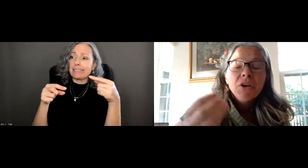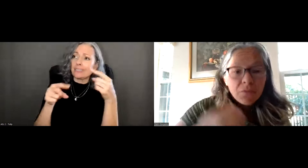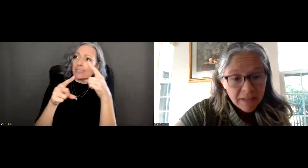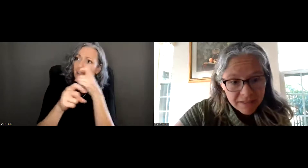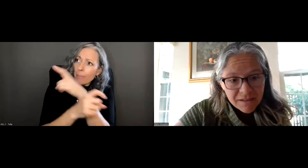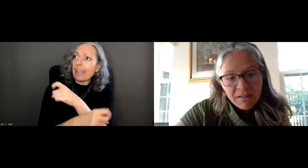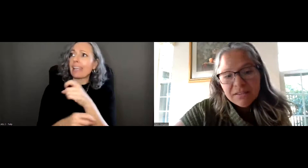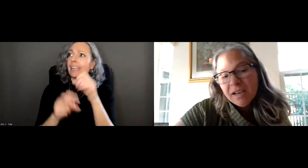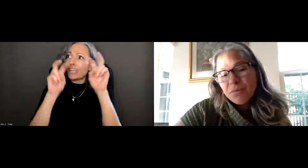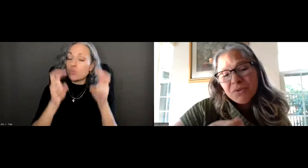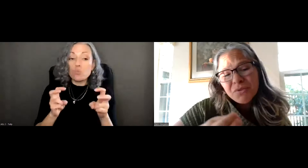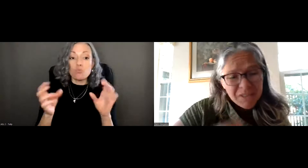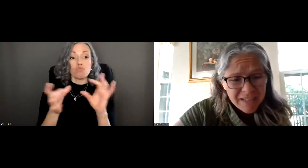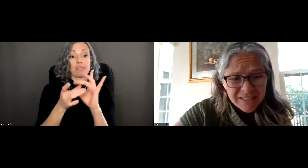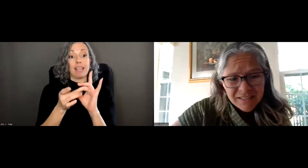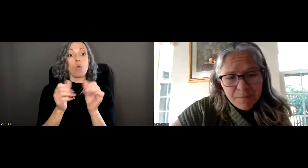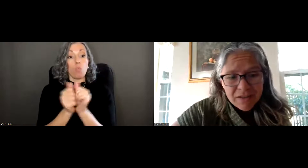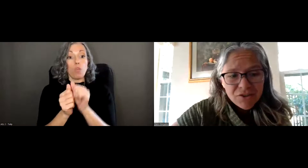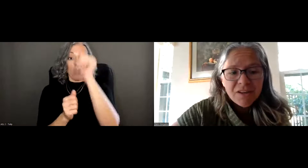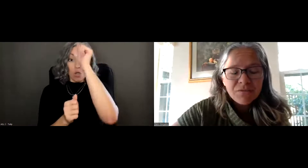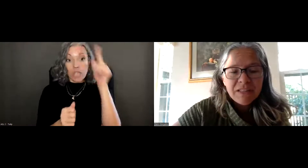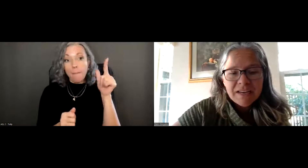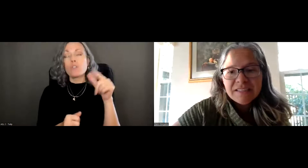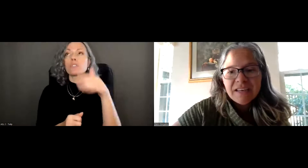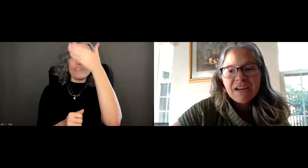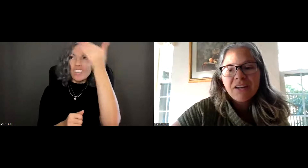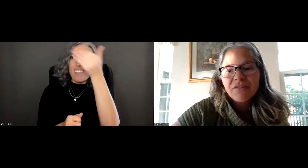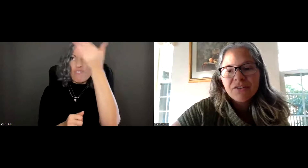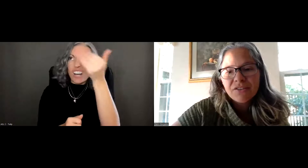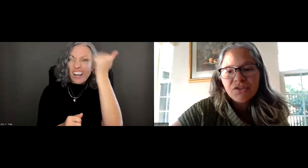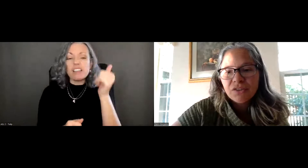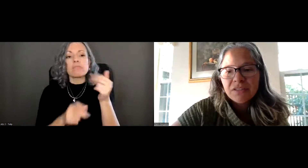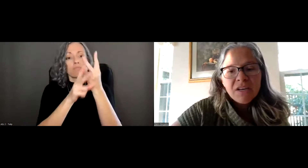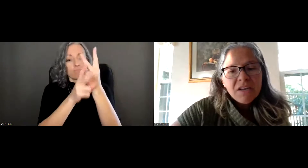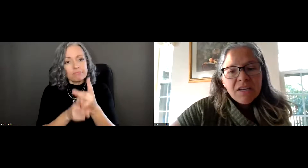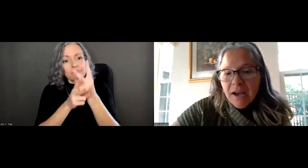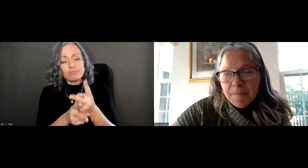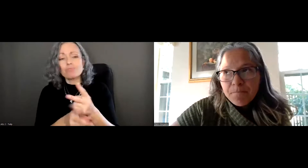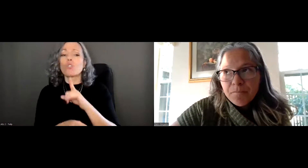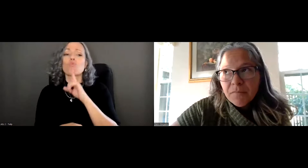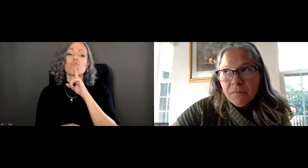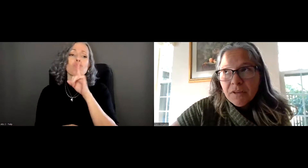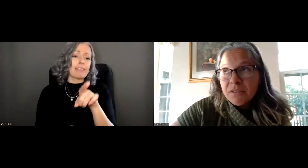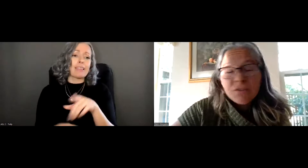issues related to Alzheimer's, related to dementia, and related to caregivers is just